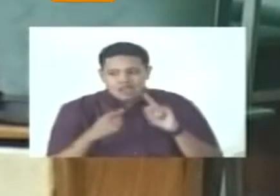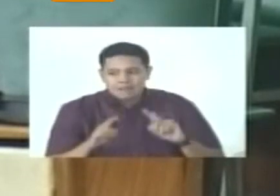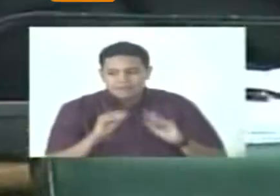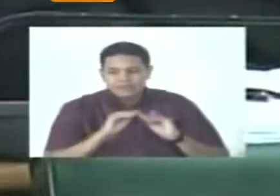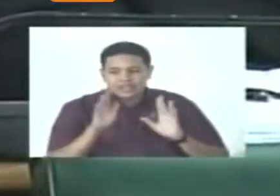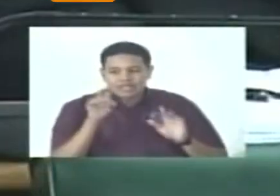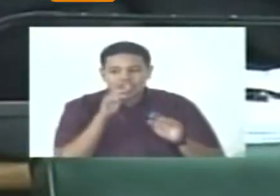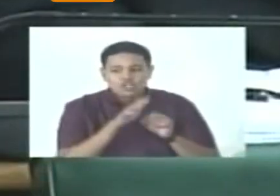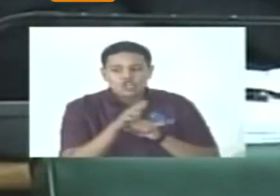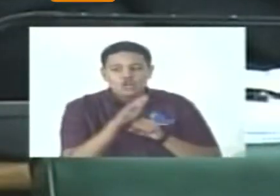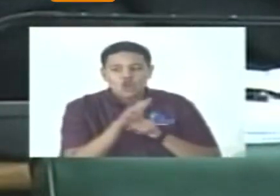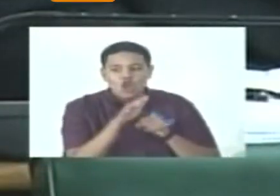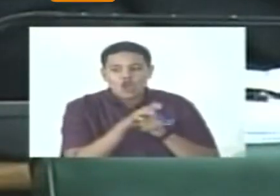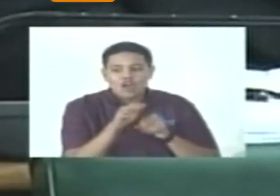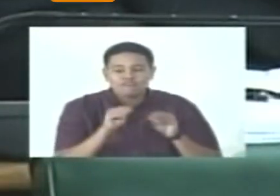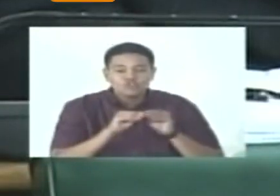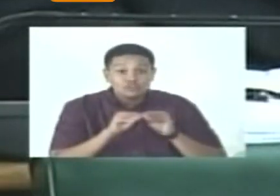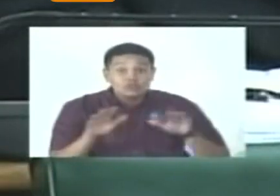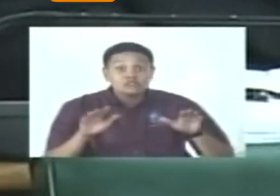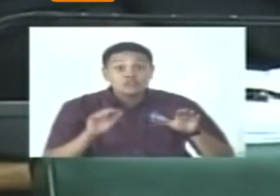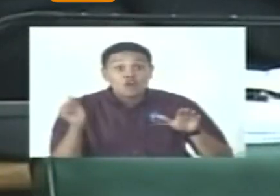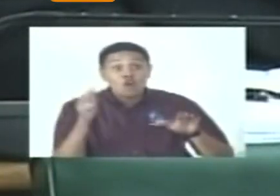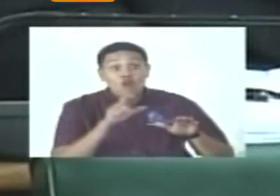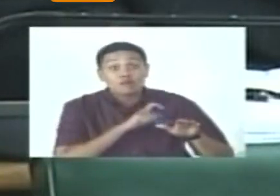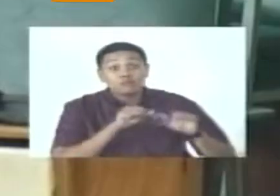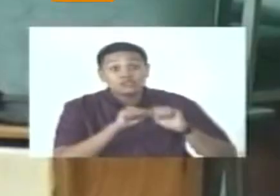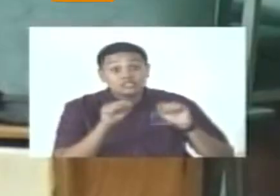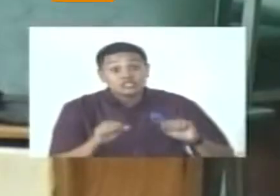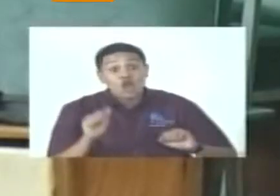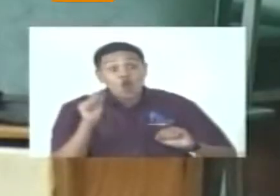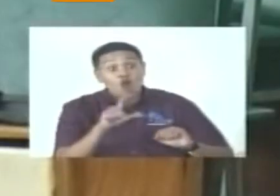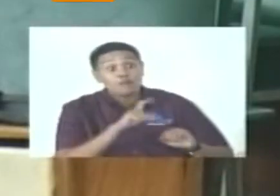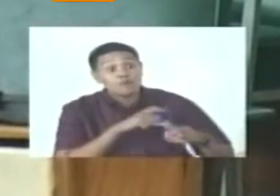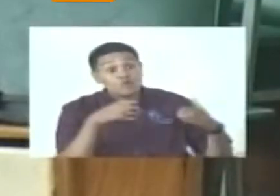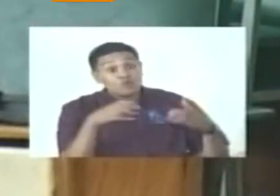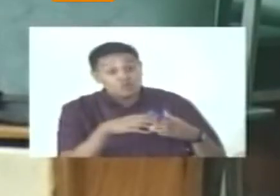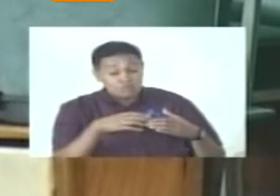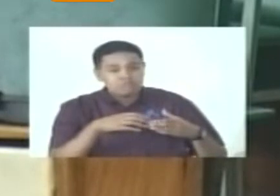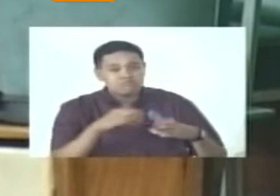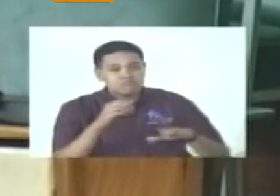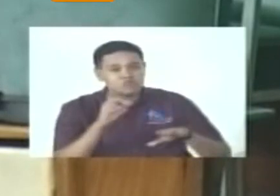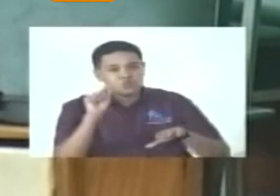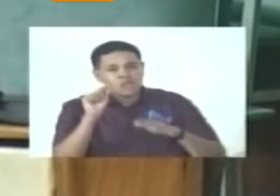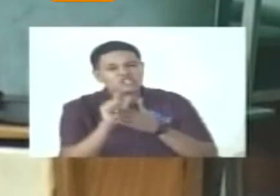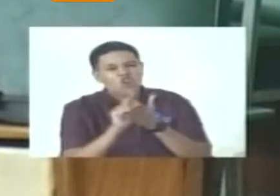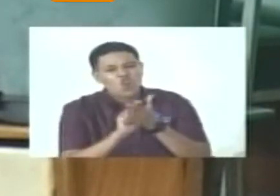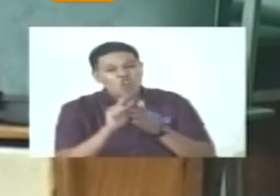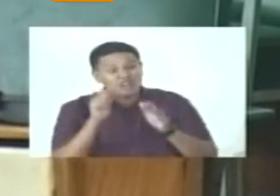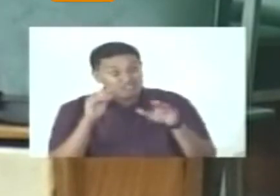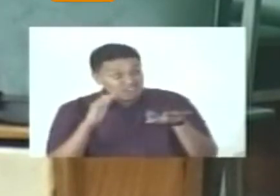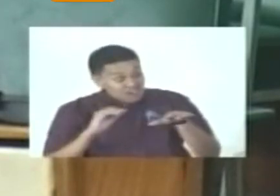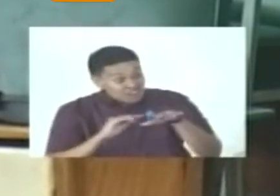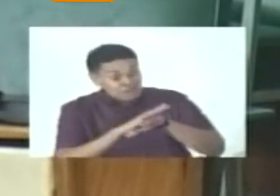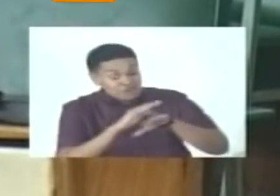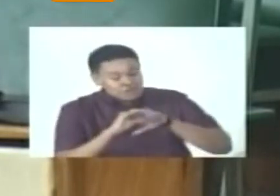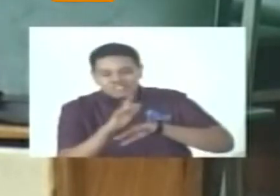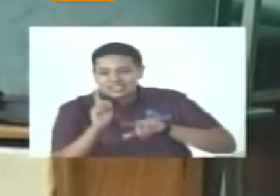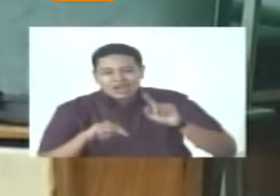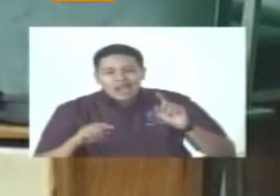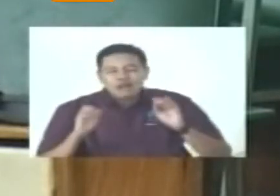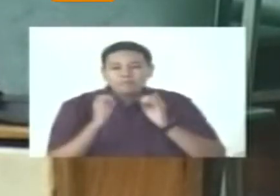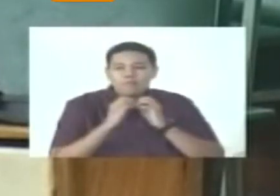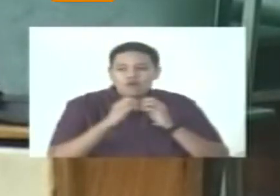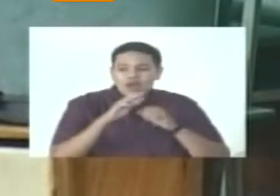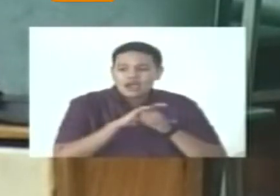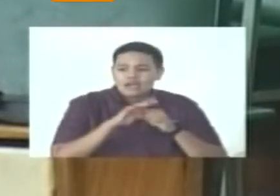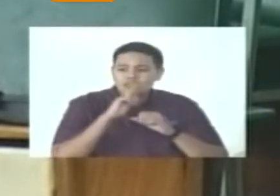to spread across every police station and every police division, but clearly within areas of greater concern, we will need to...